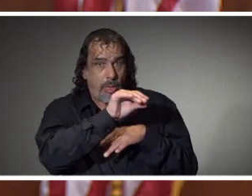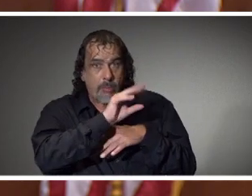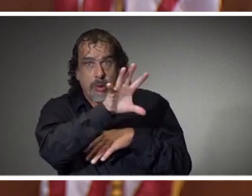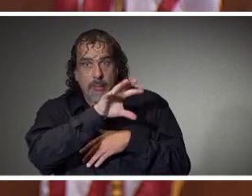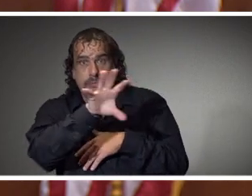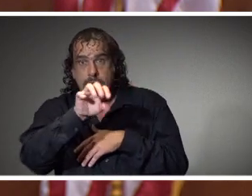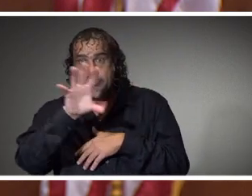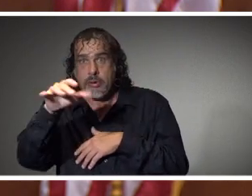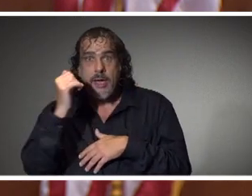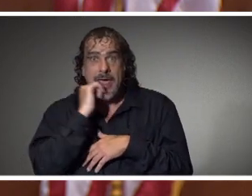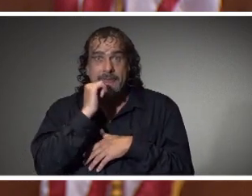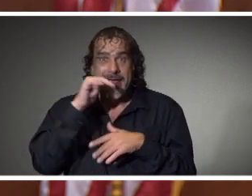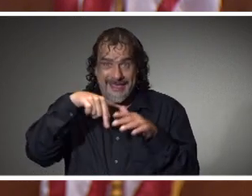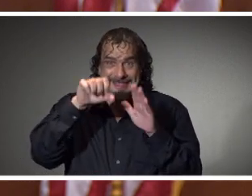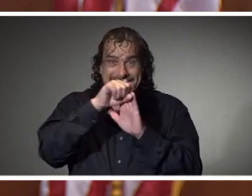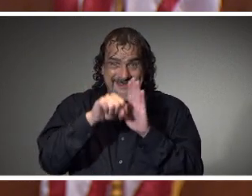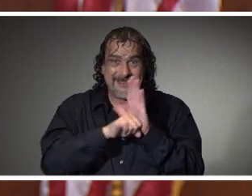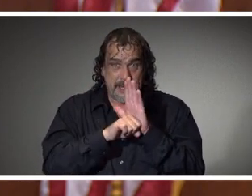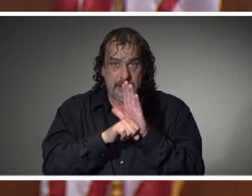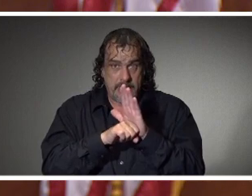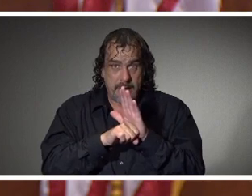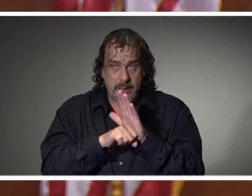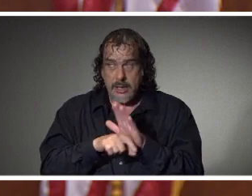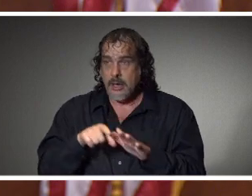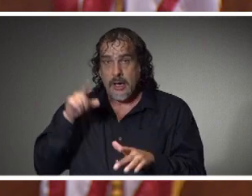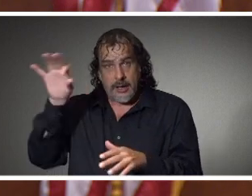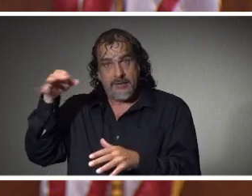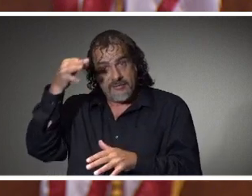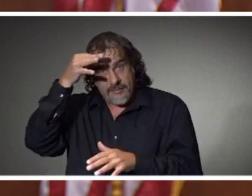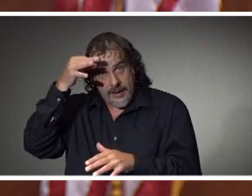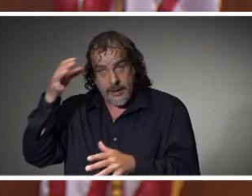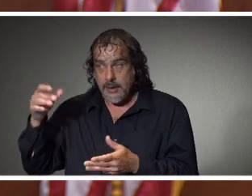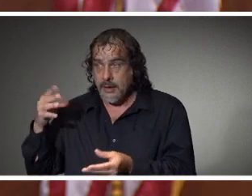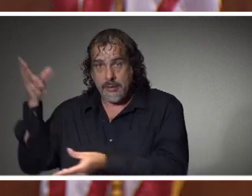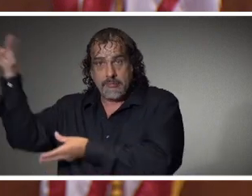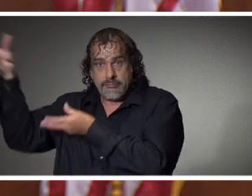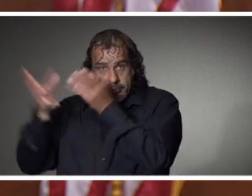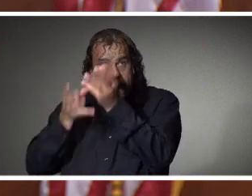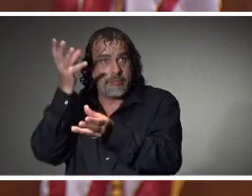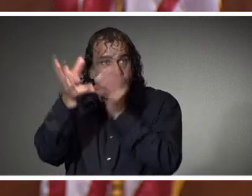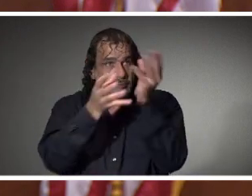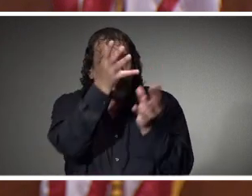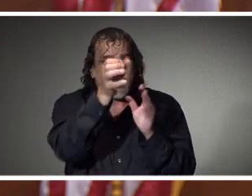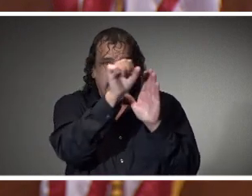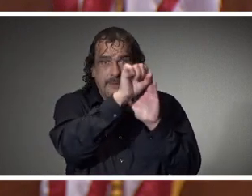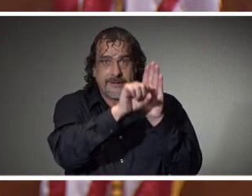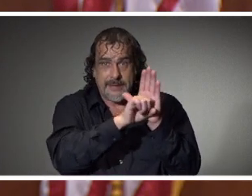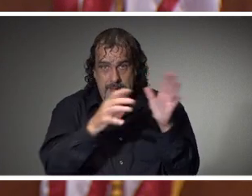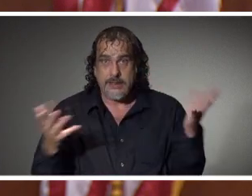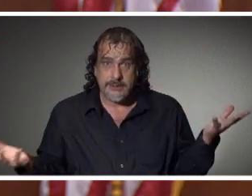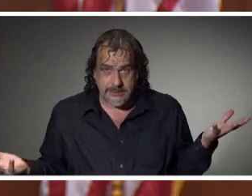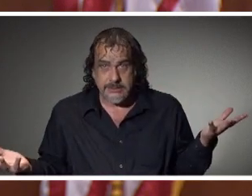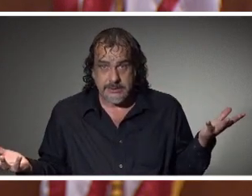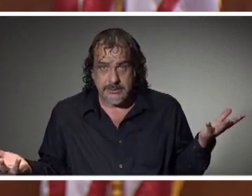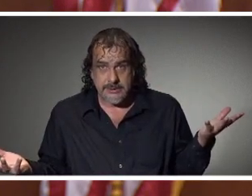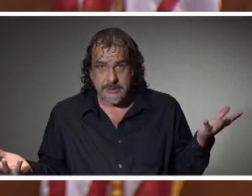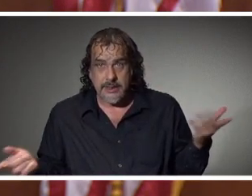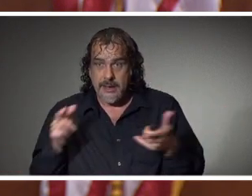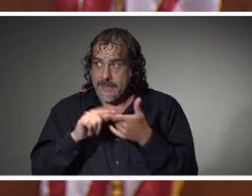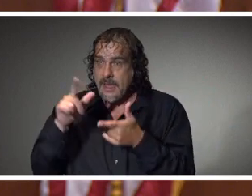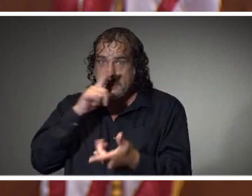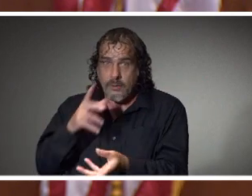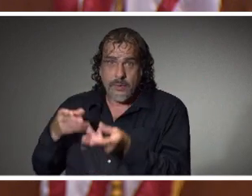single day to our Tier 1 and Tier 3 facilities, FEMA is who resources us. That's who pays